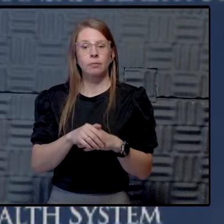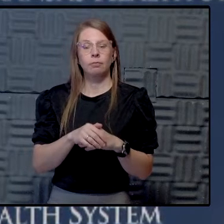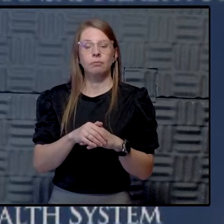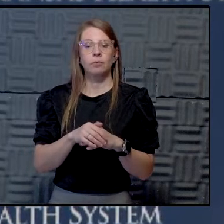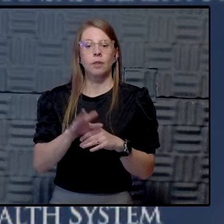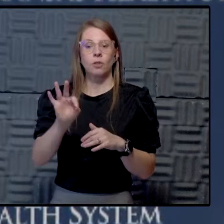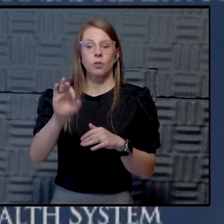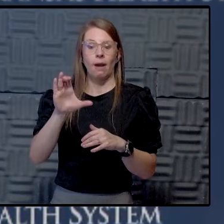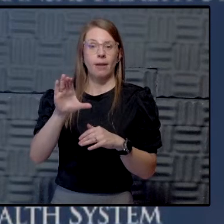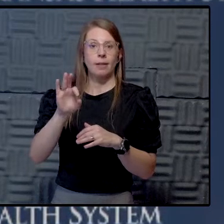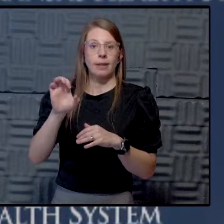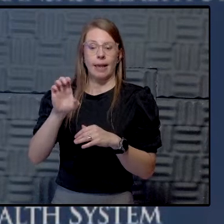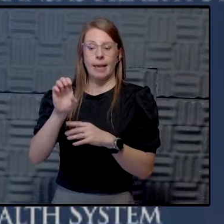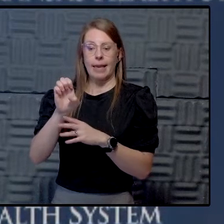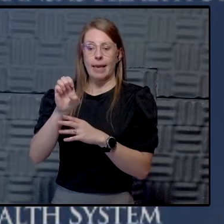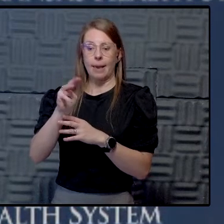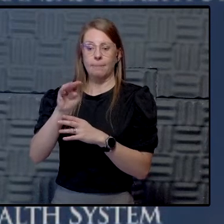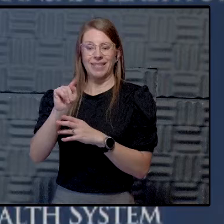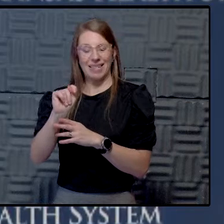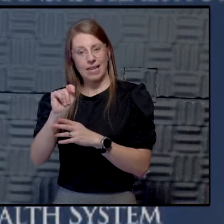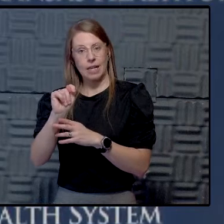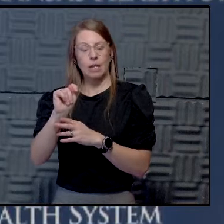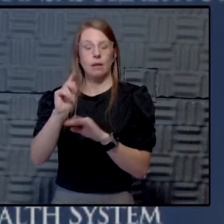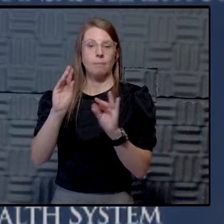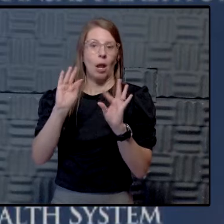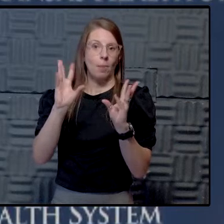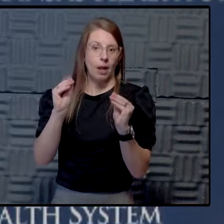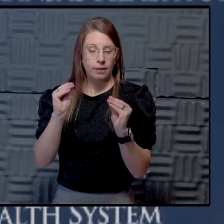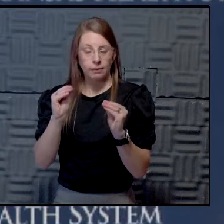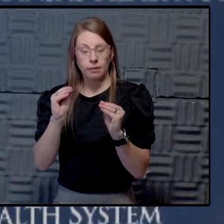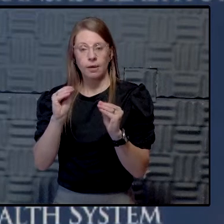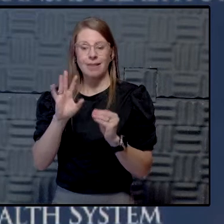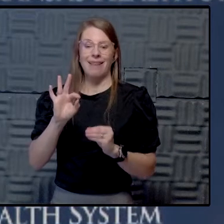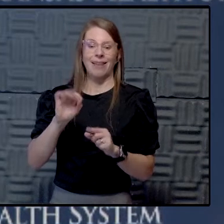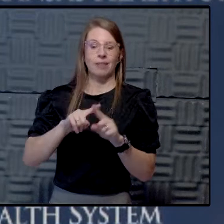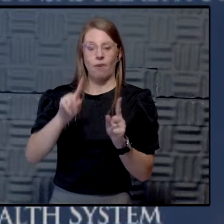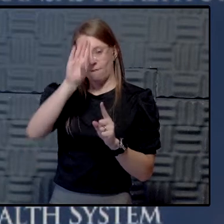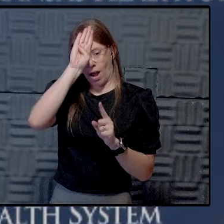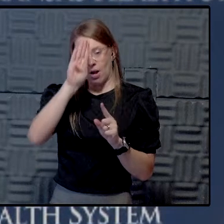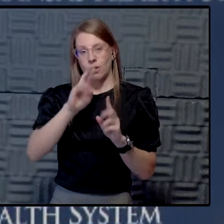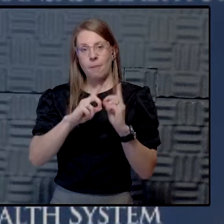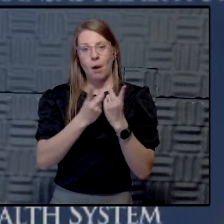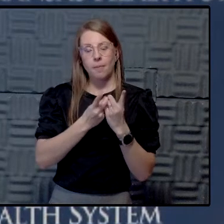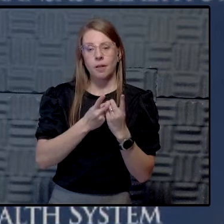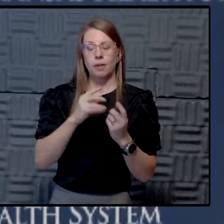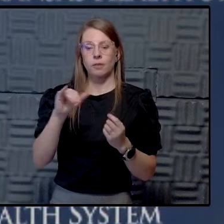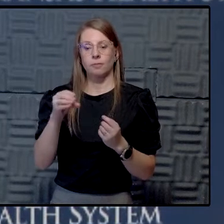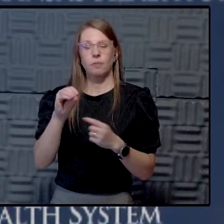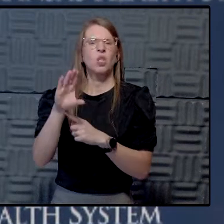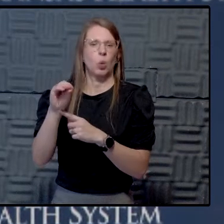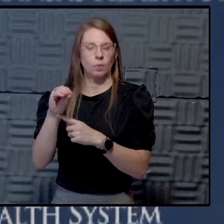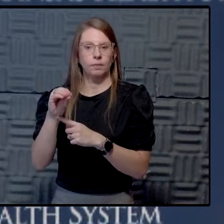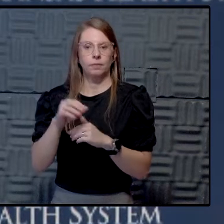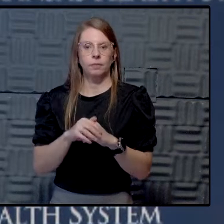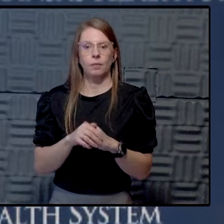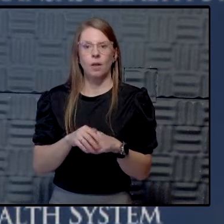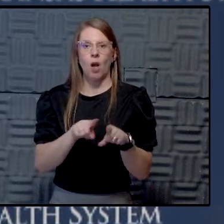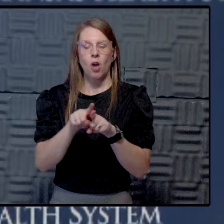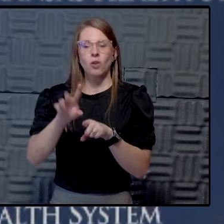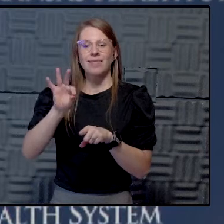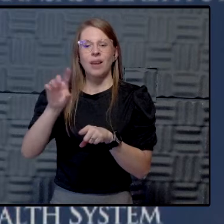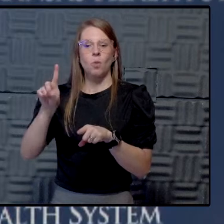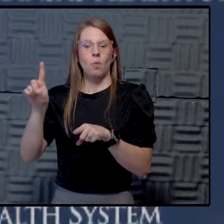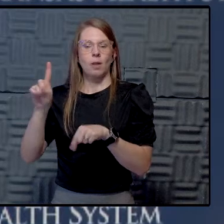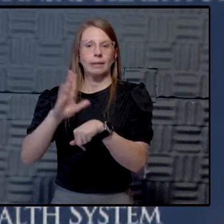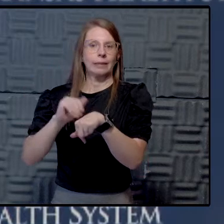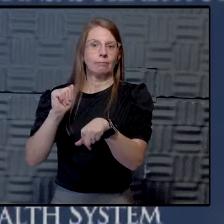900 EMTs, paramedics, and 9 different fire departments, Johnson County Medac, the ambulance service, and the 911